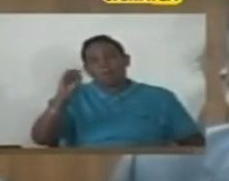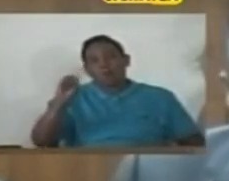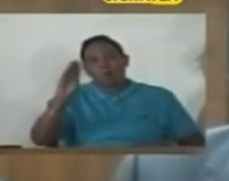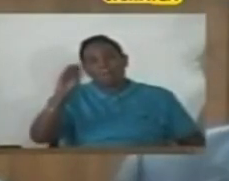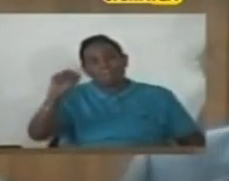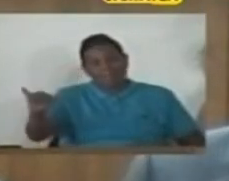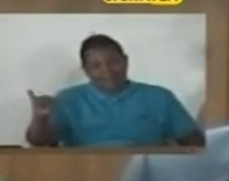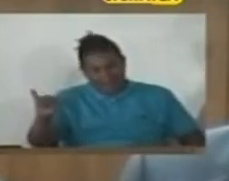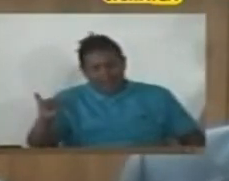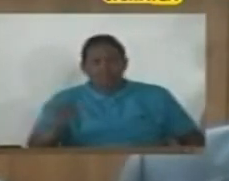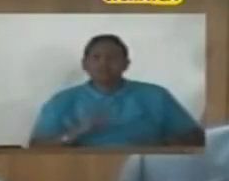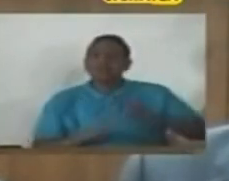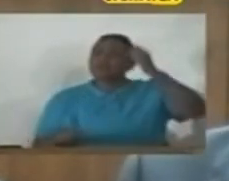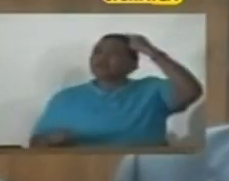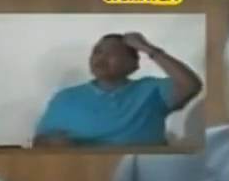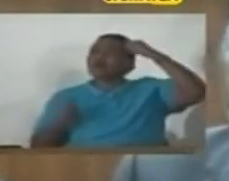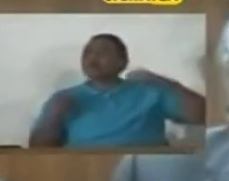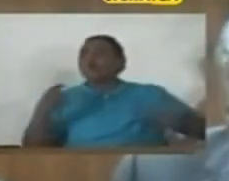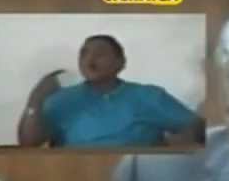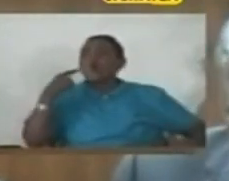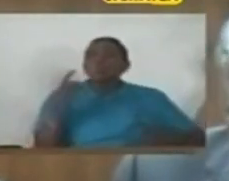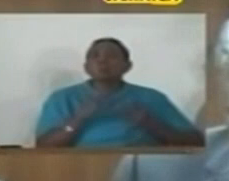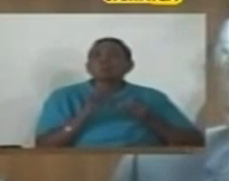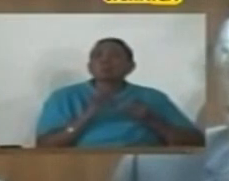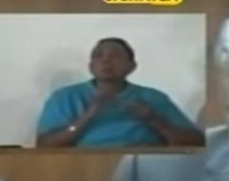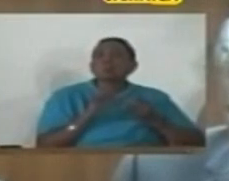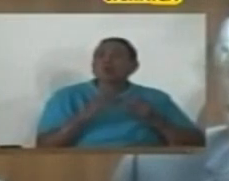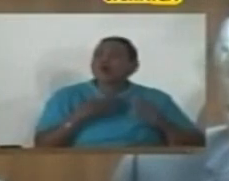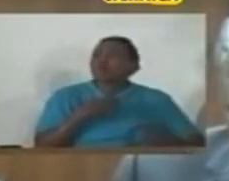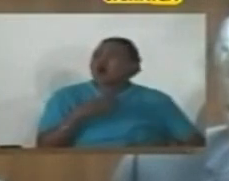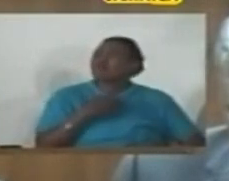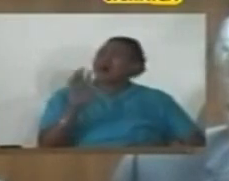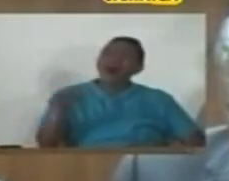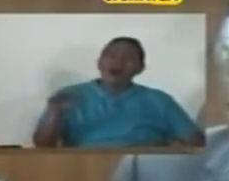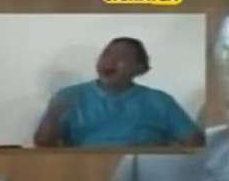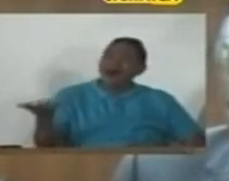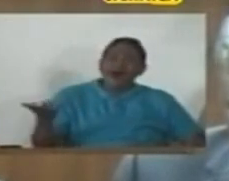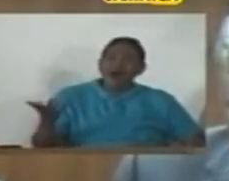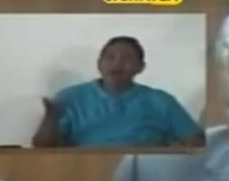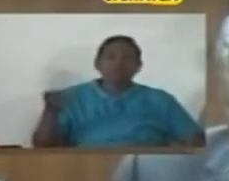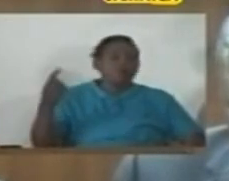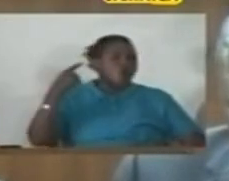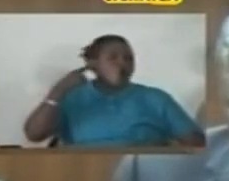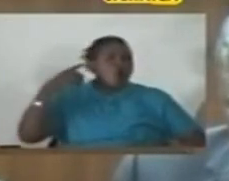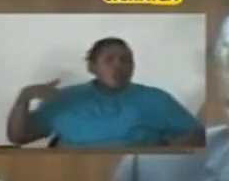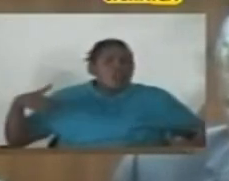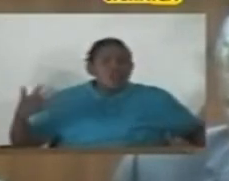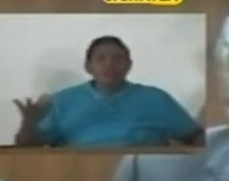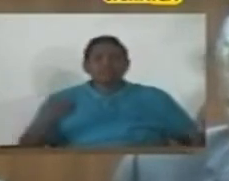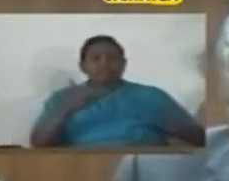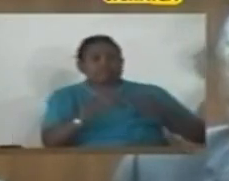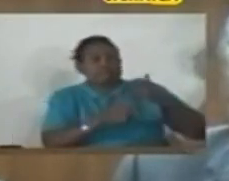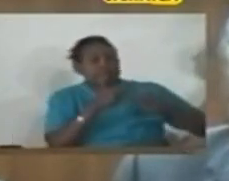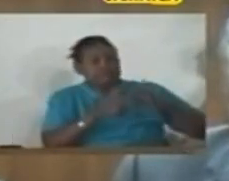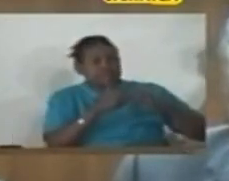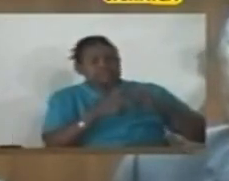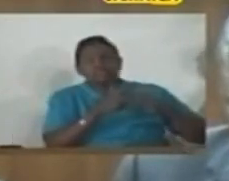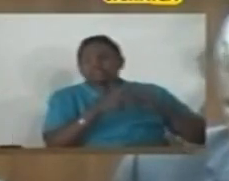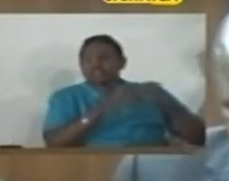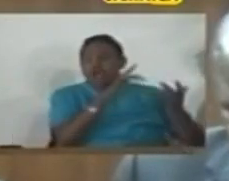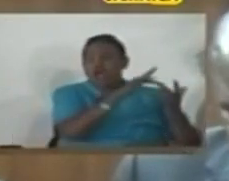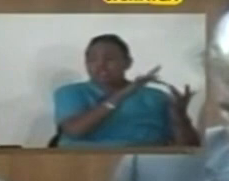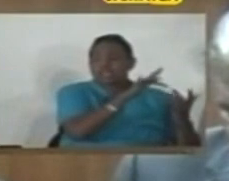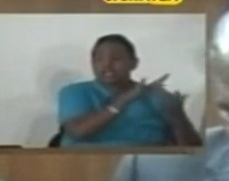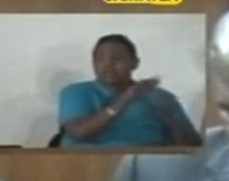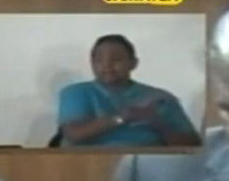However, Mr. Speaker, we have heard the complaints from workers who say that they have not heard from us or that they have difficulty in contacting